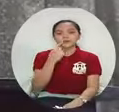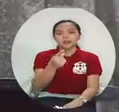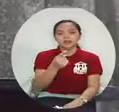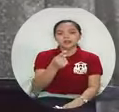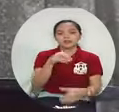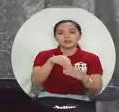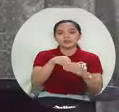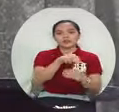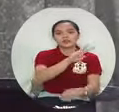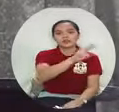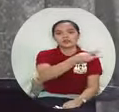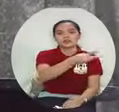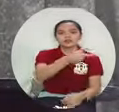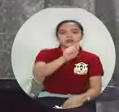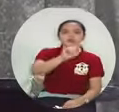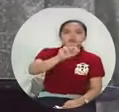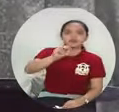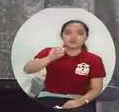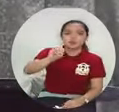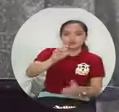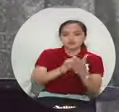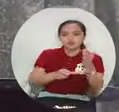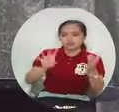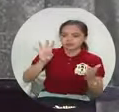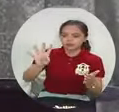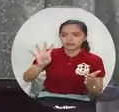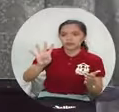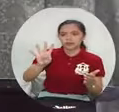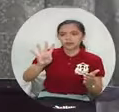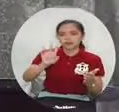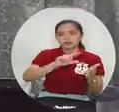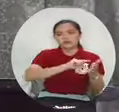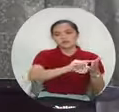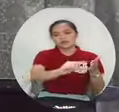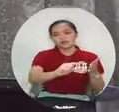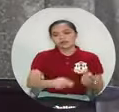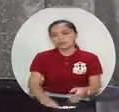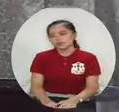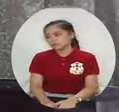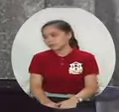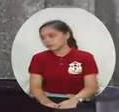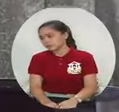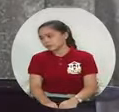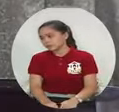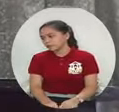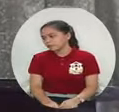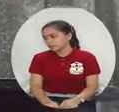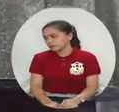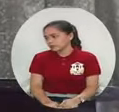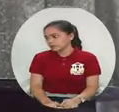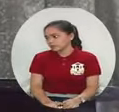Timothy chapter 4, okay, I am looking at the wrong.